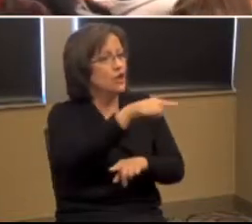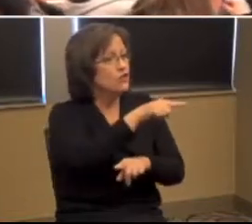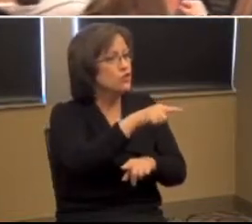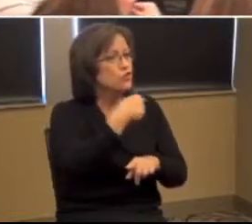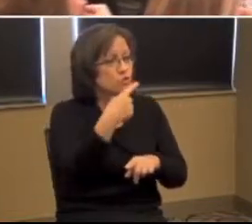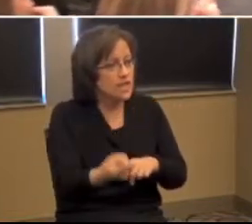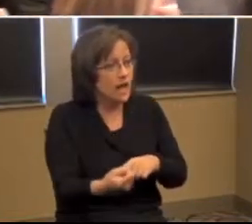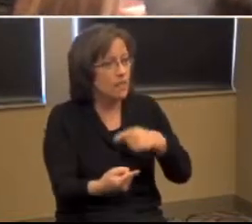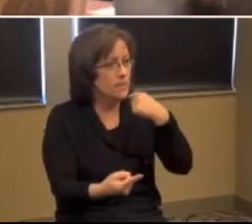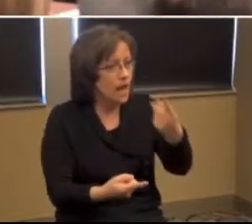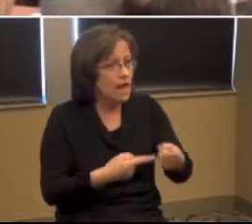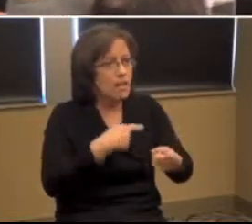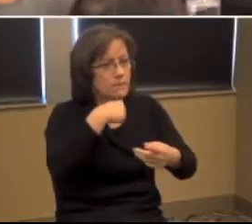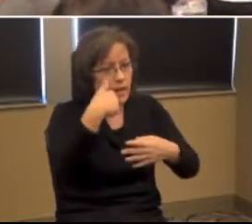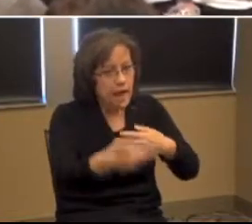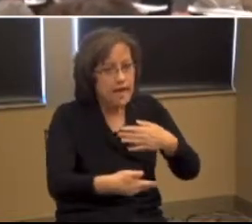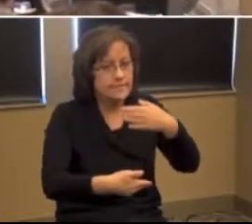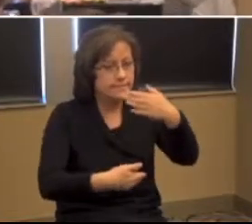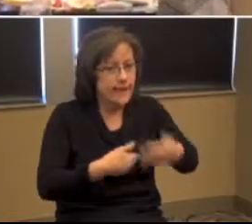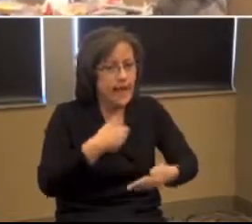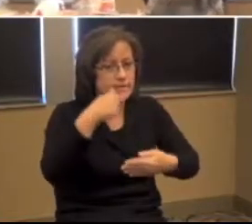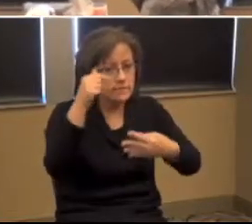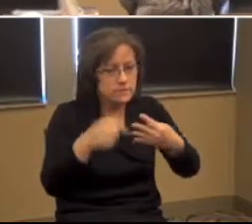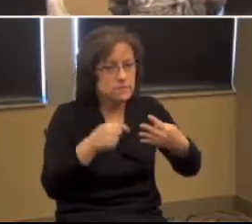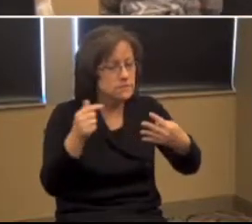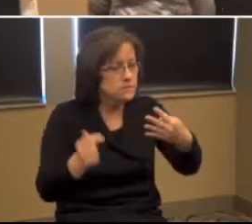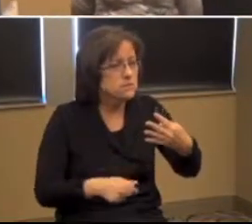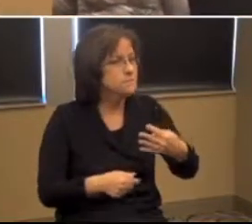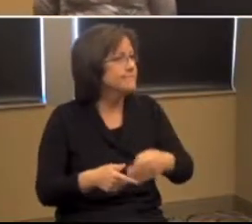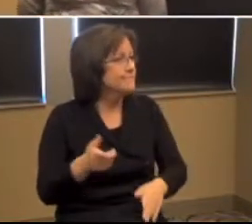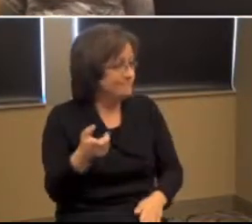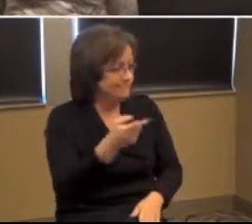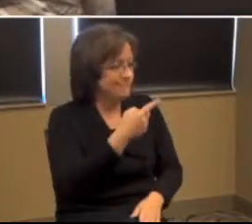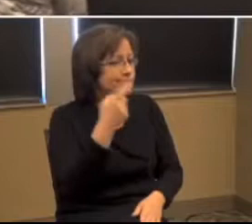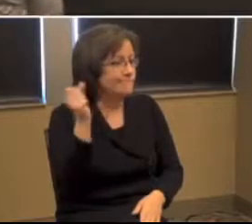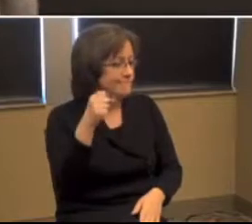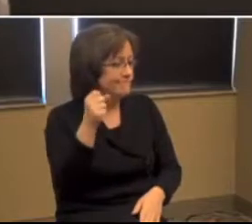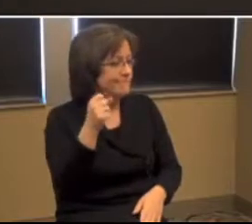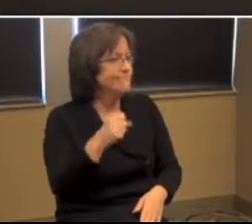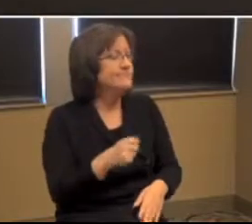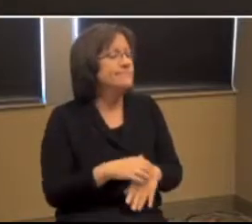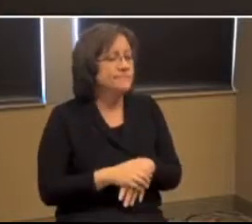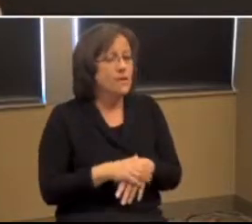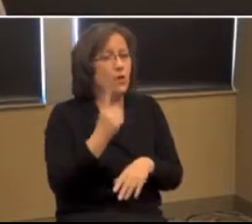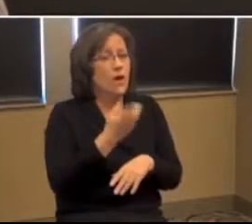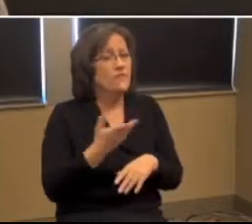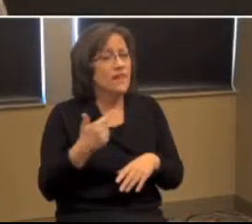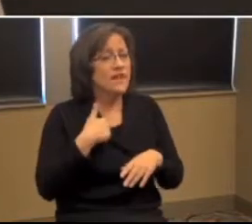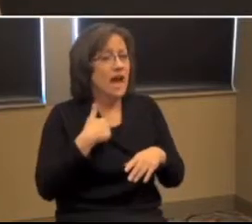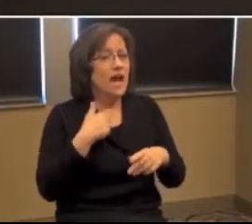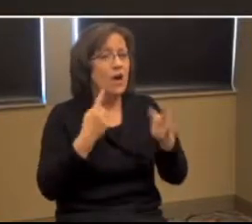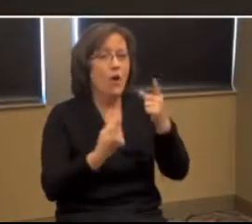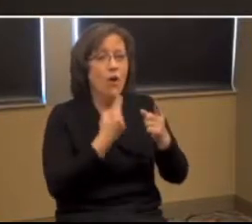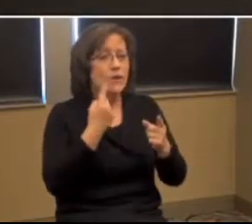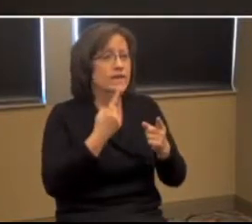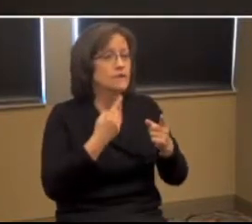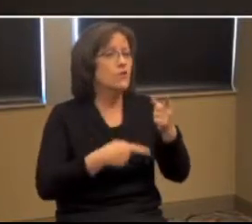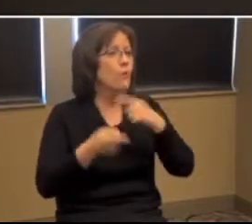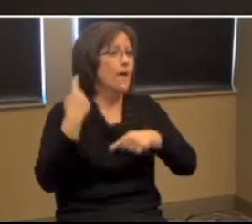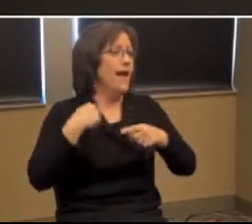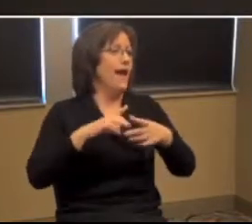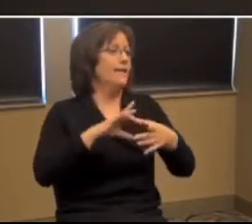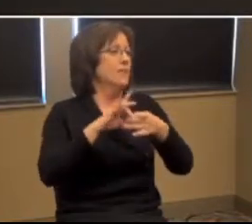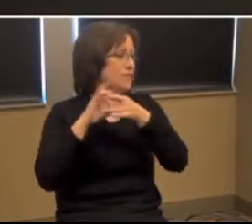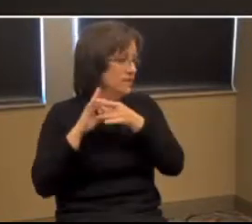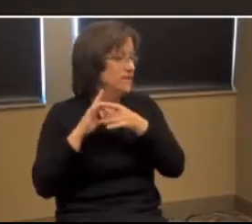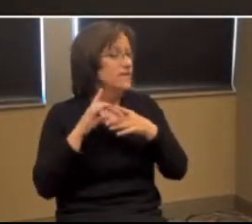Okay, so the one study that I continue to go back to and back to and back to was the study that really started the